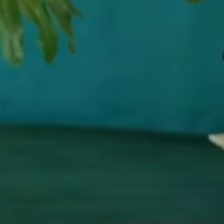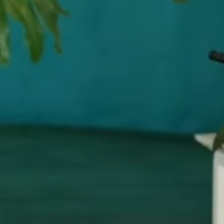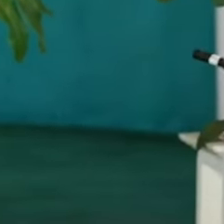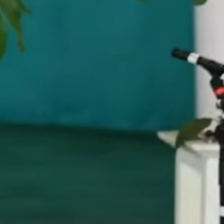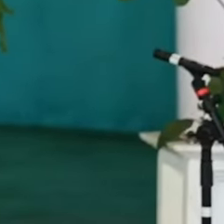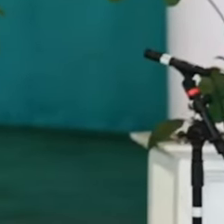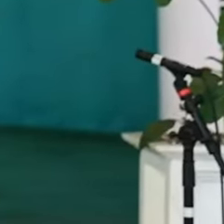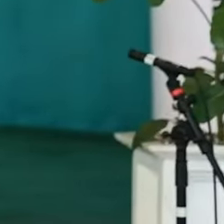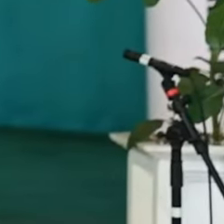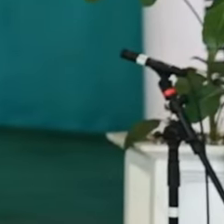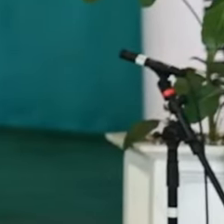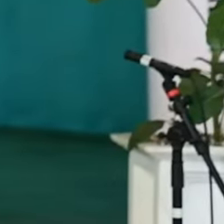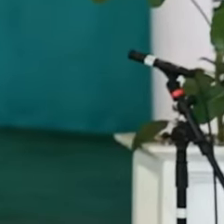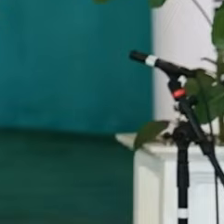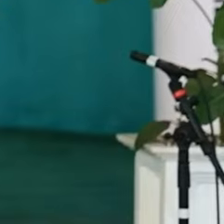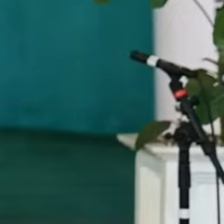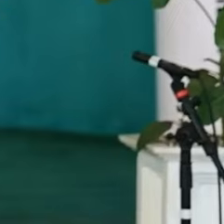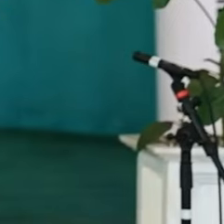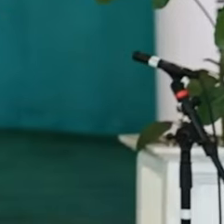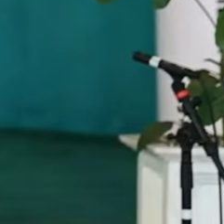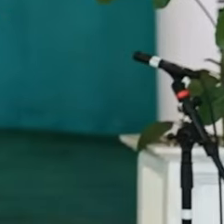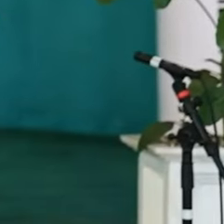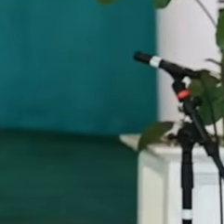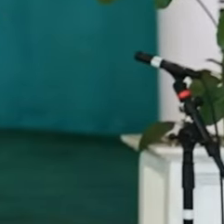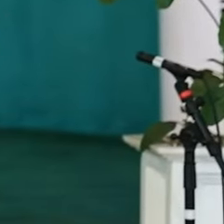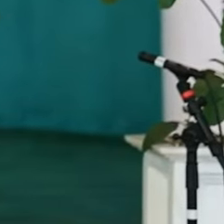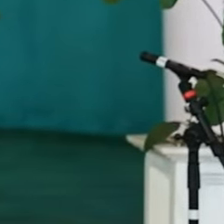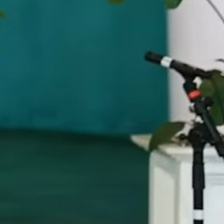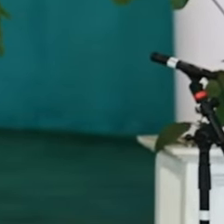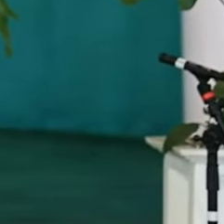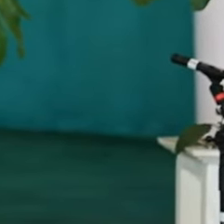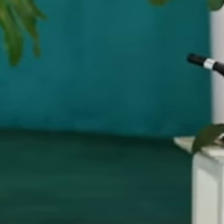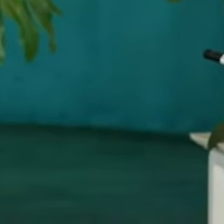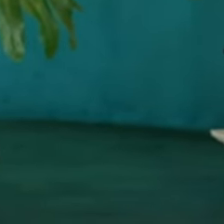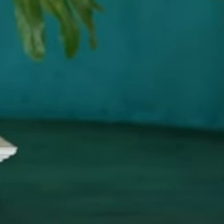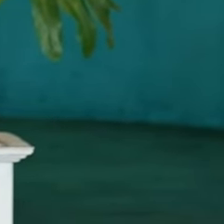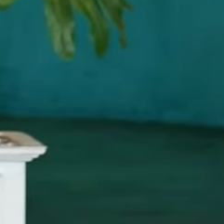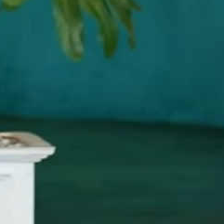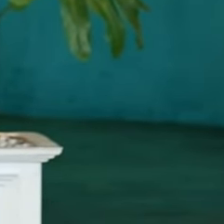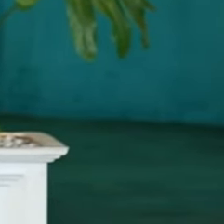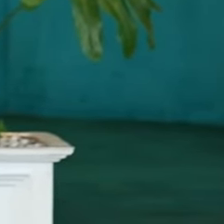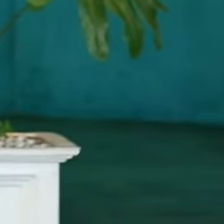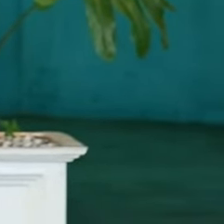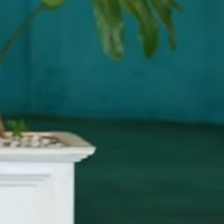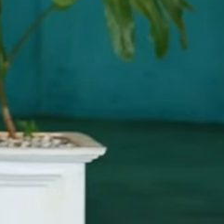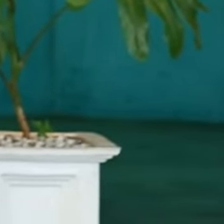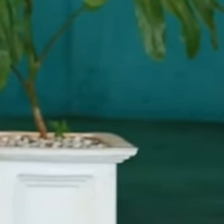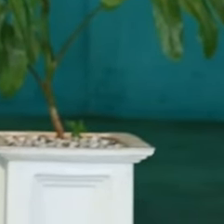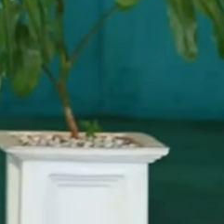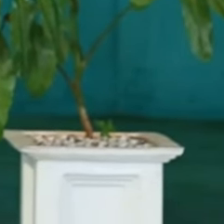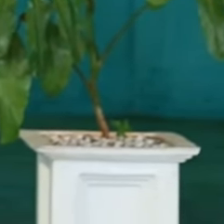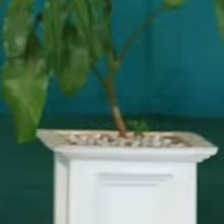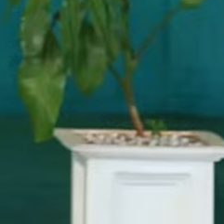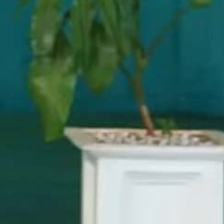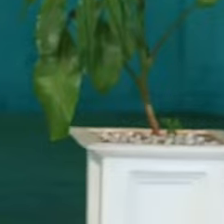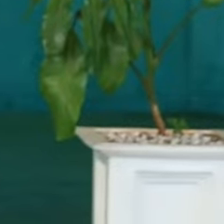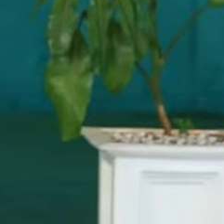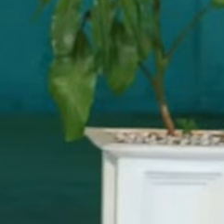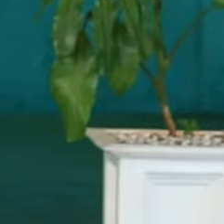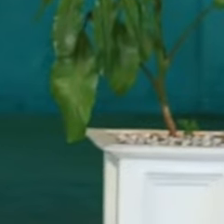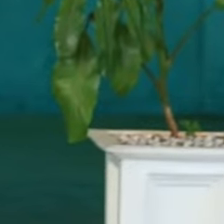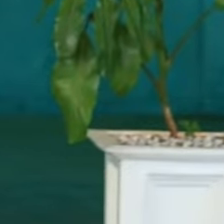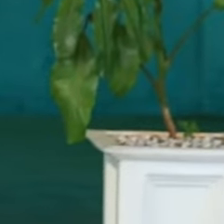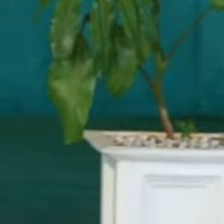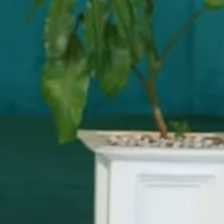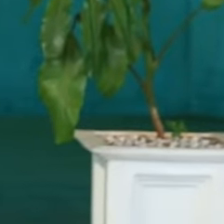obviously many of you may not have this skill because I know your pastor do, because the senior pastor of this church did his study in New Testament,